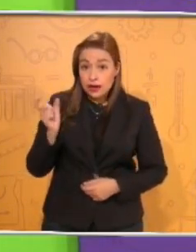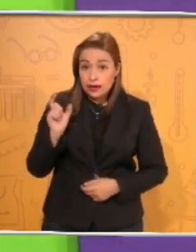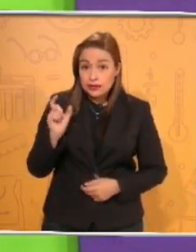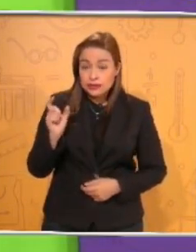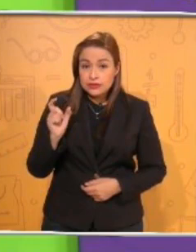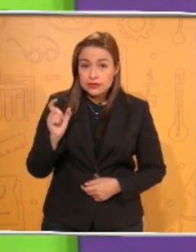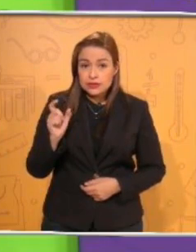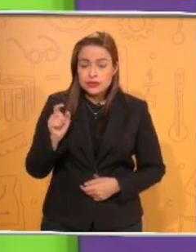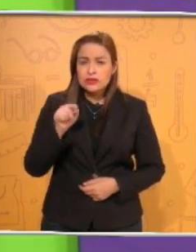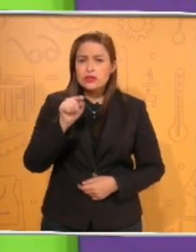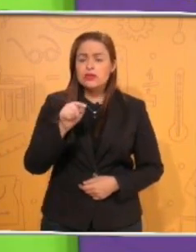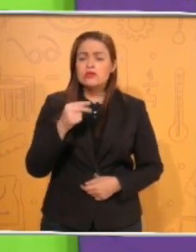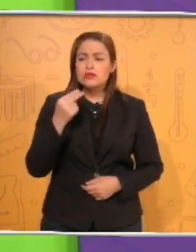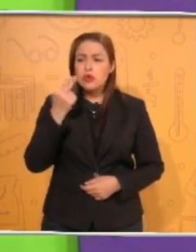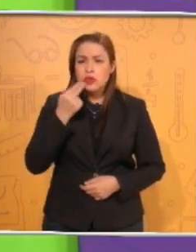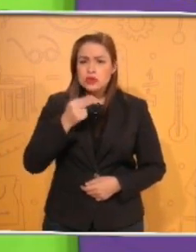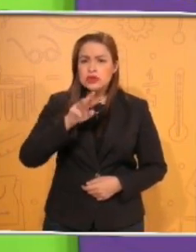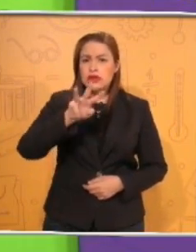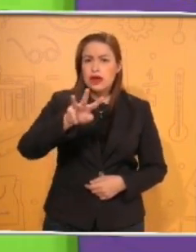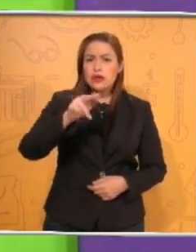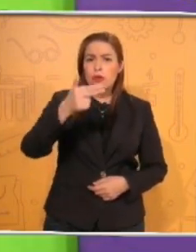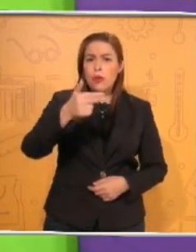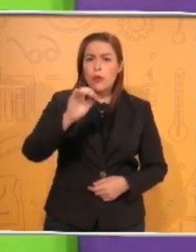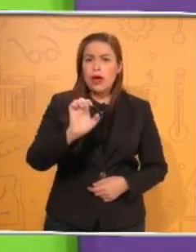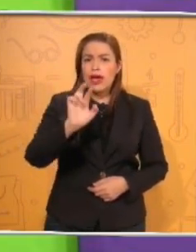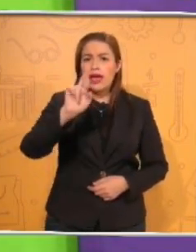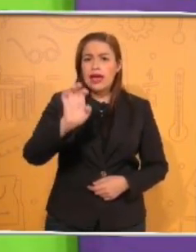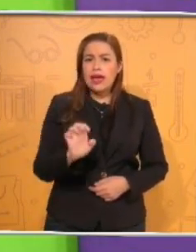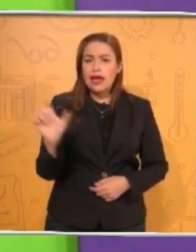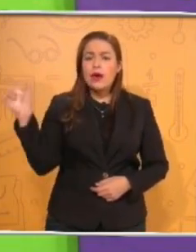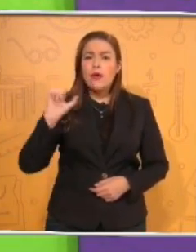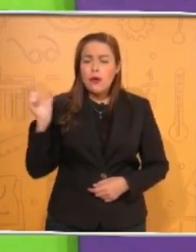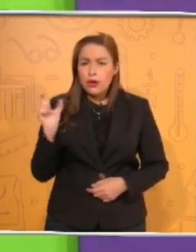I use were? You,